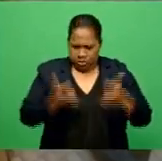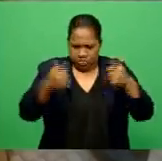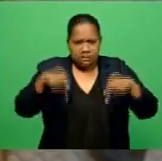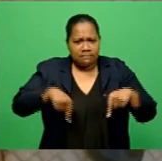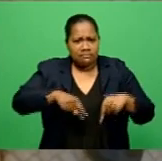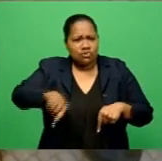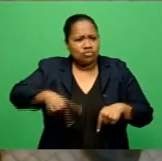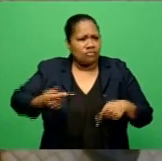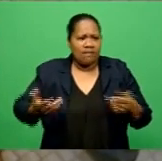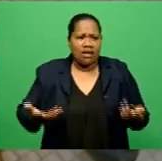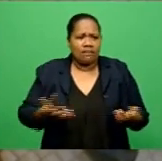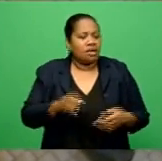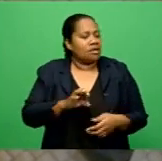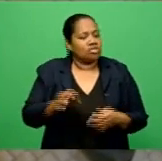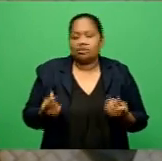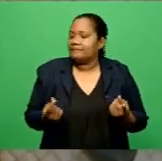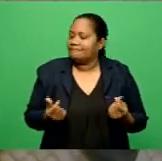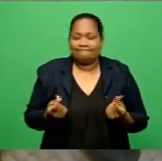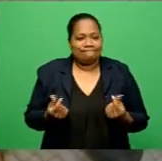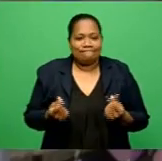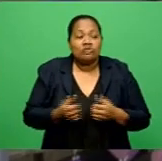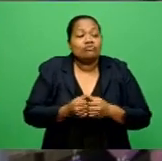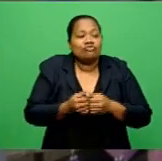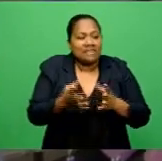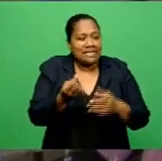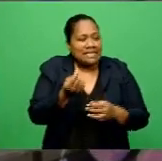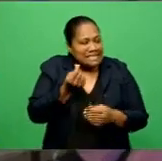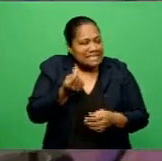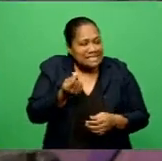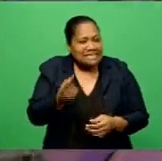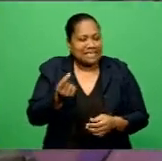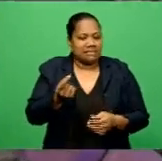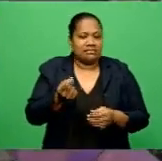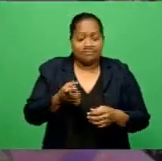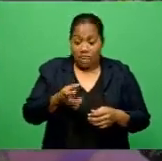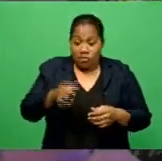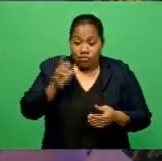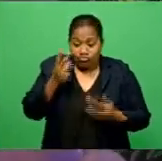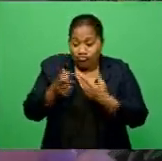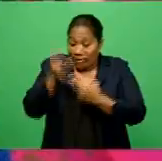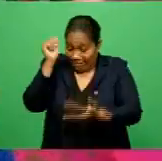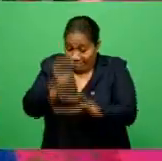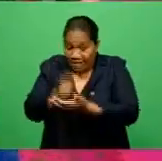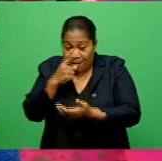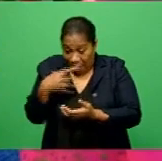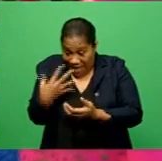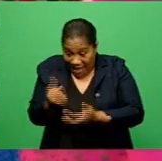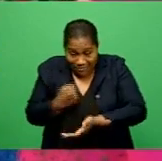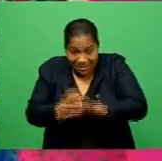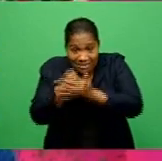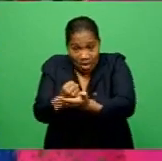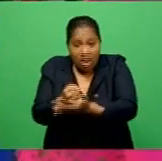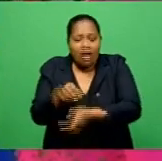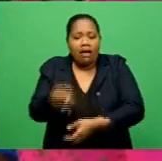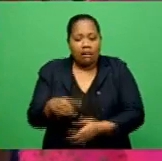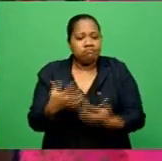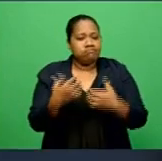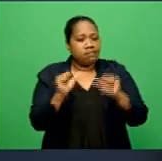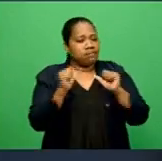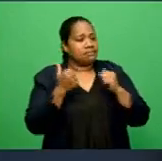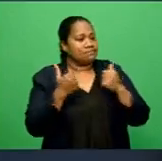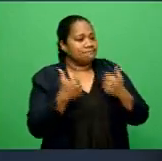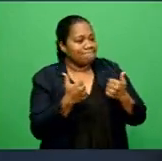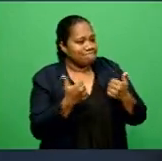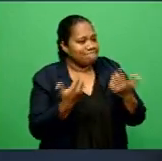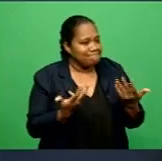It wasn't an easy feat, starting off little, but with the right people around her, she made it. One of the challenges would be always